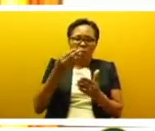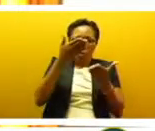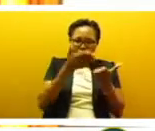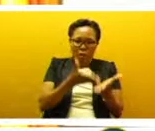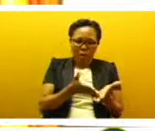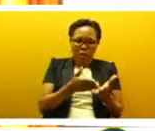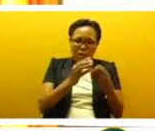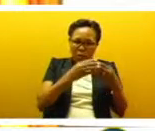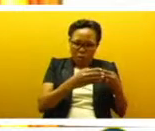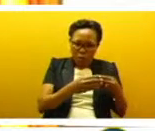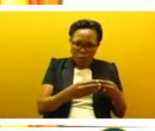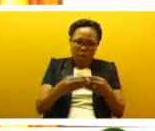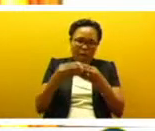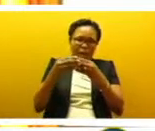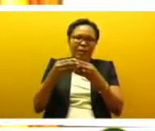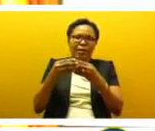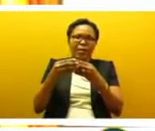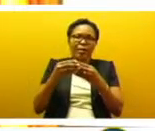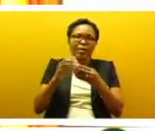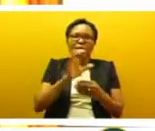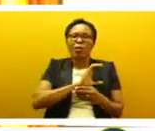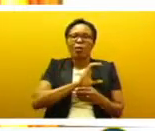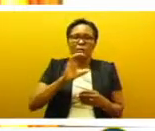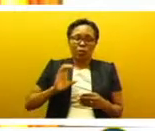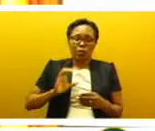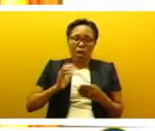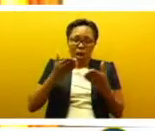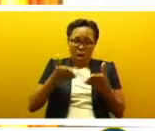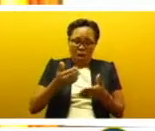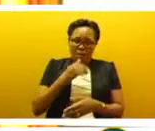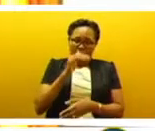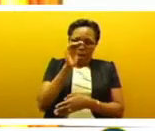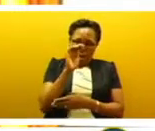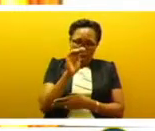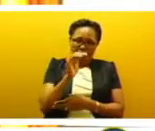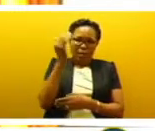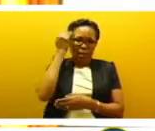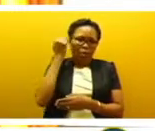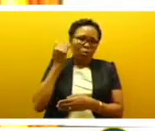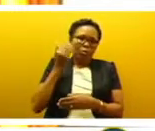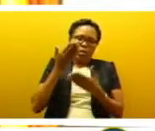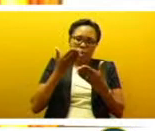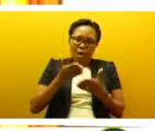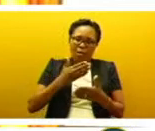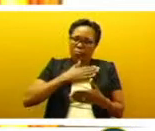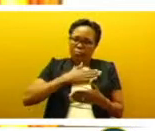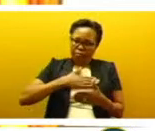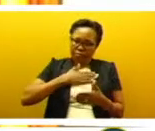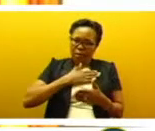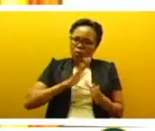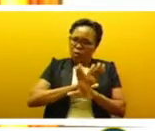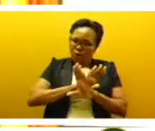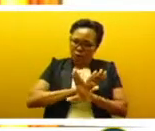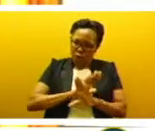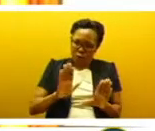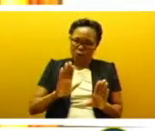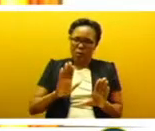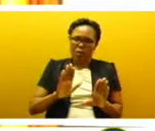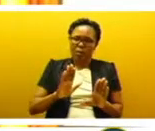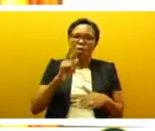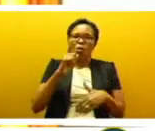the affairs of the Commission. I urge the Court, therefore, to decline an invitation by Professor Githu